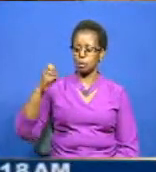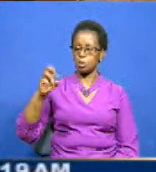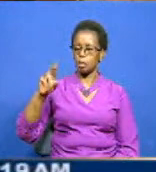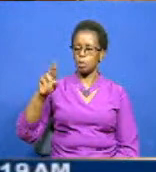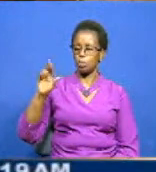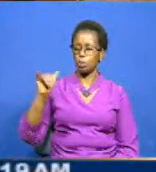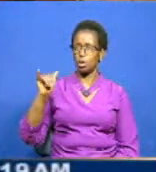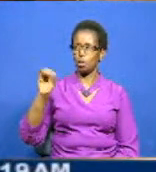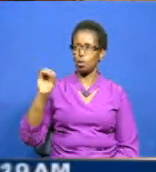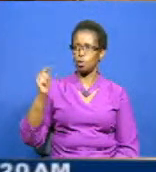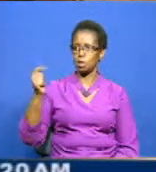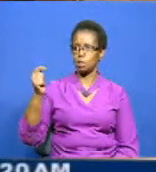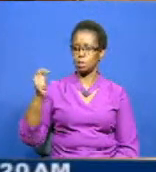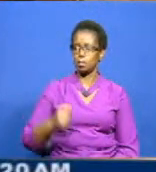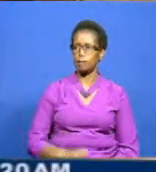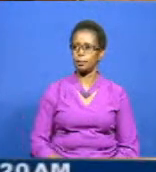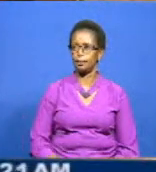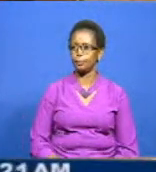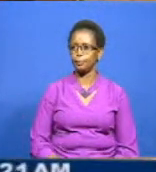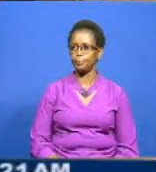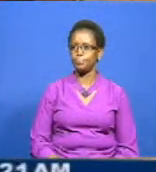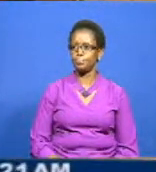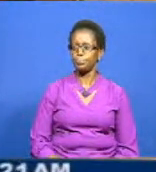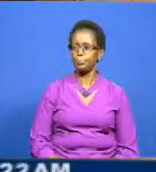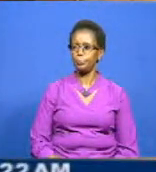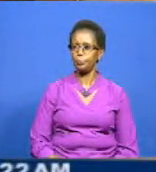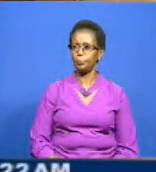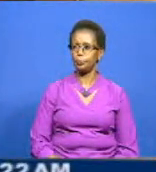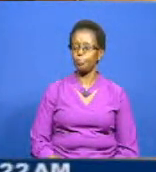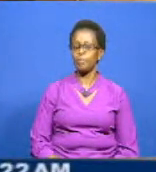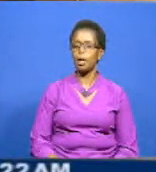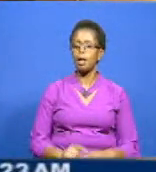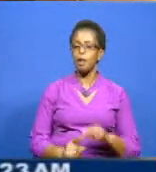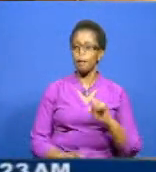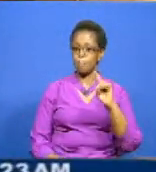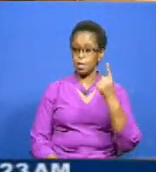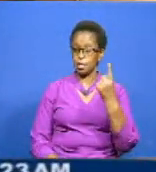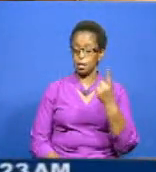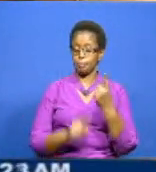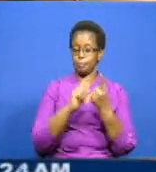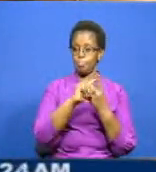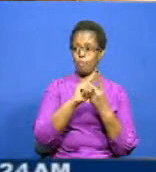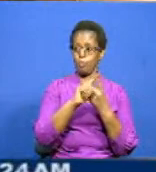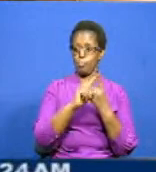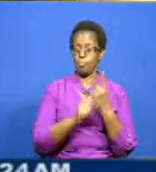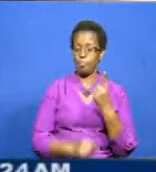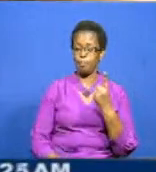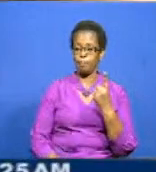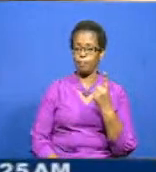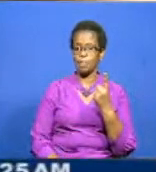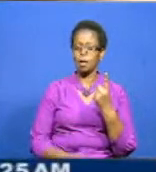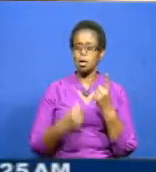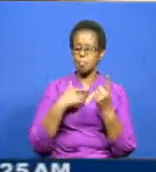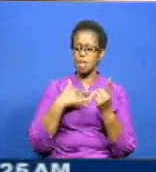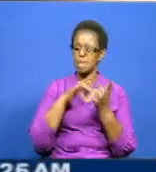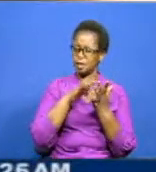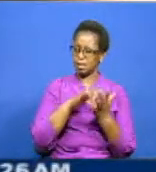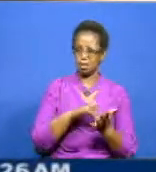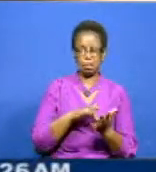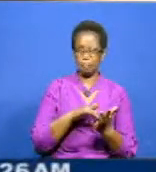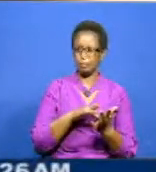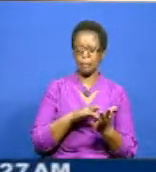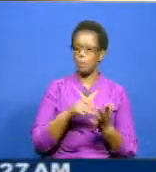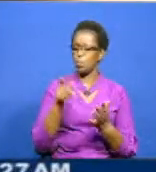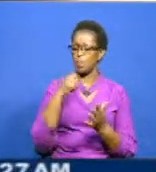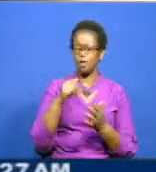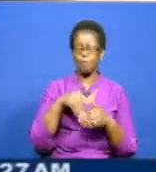Just the internal issues, Chairman. Number one, Chair, I still insist that we are still not doing well in terms of